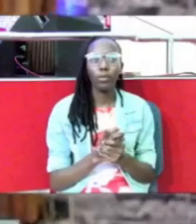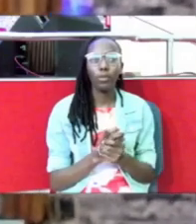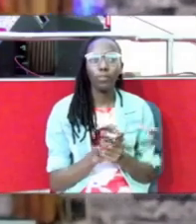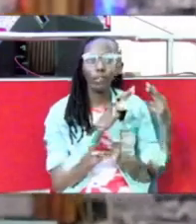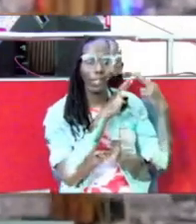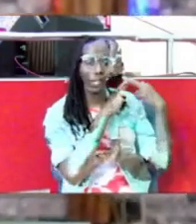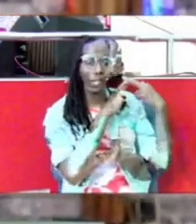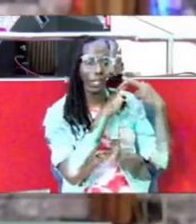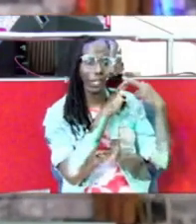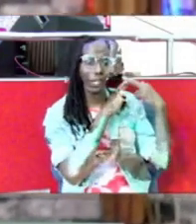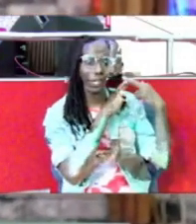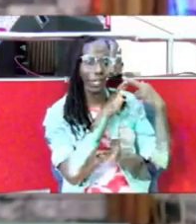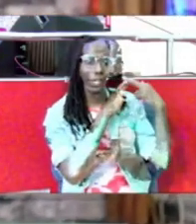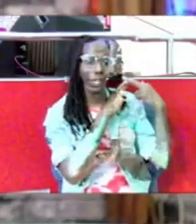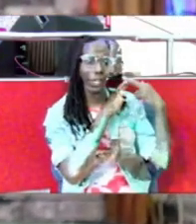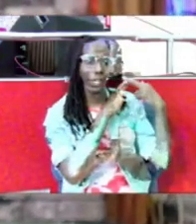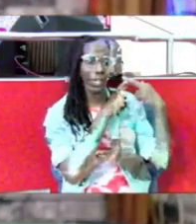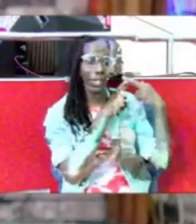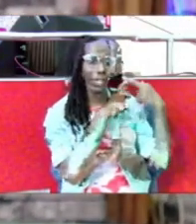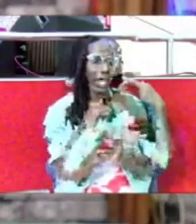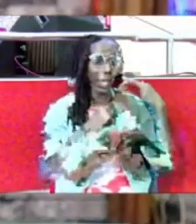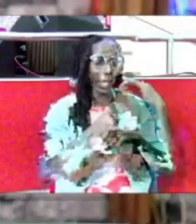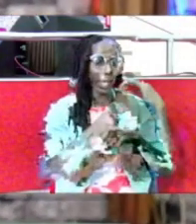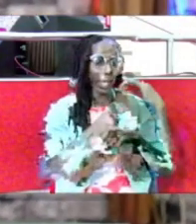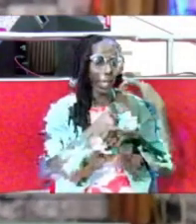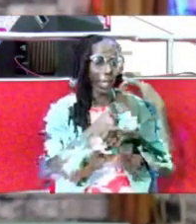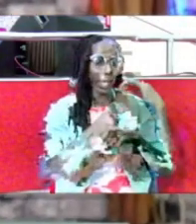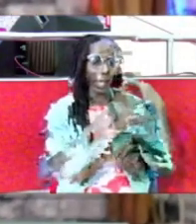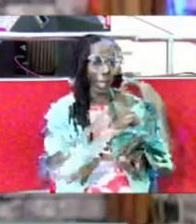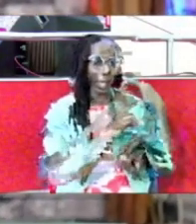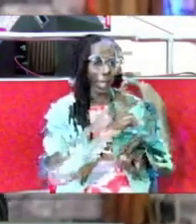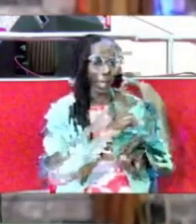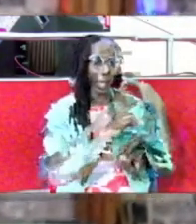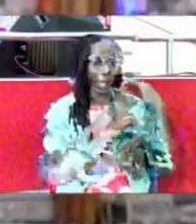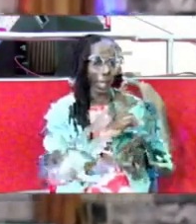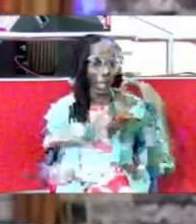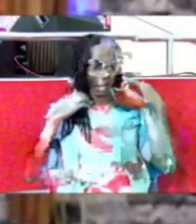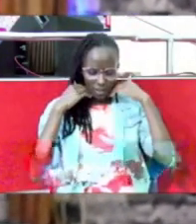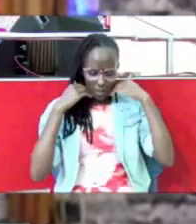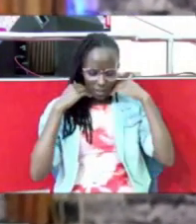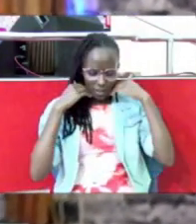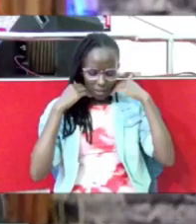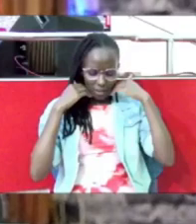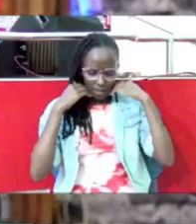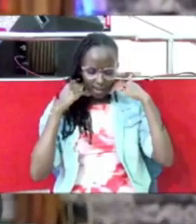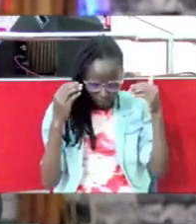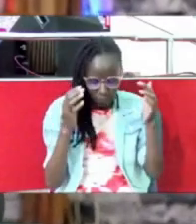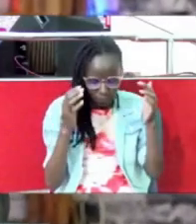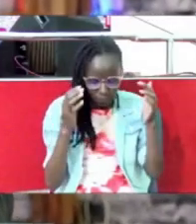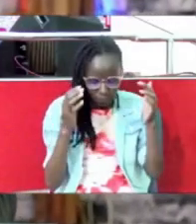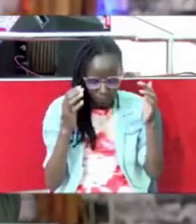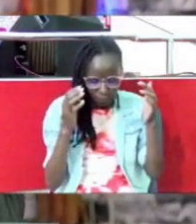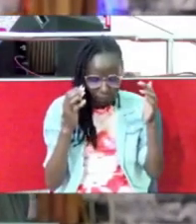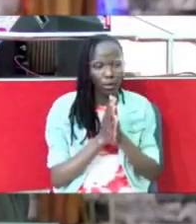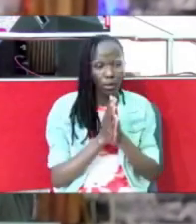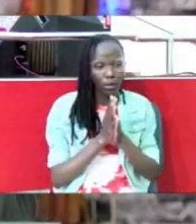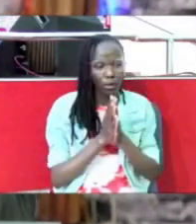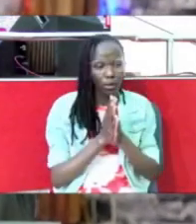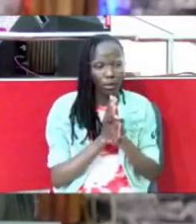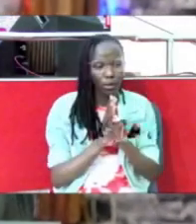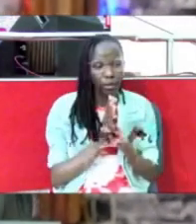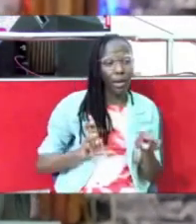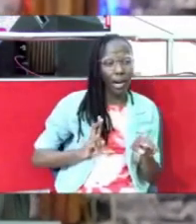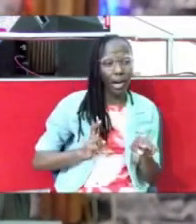be restless. Lile jukumu likafanya Daudi asikue wa kutulia. Even for us when we know the